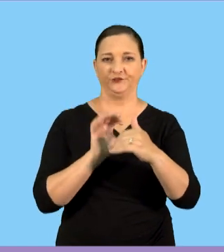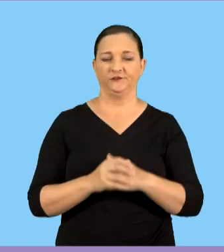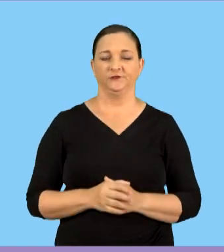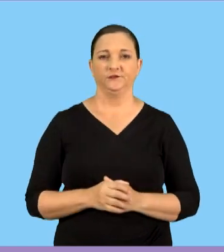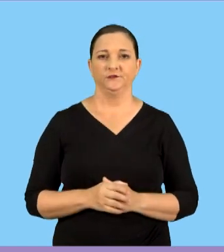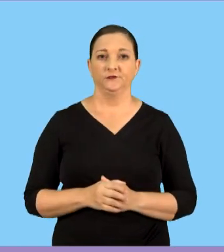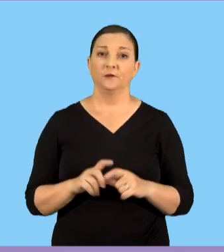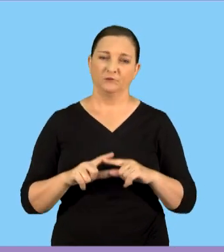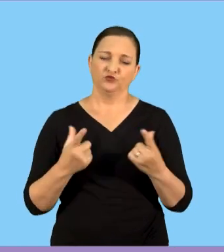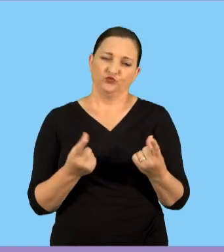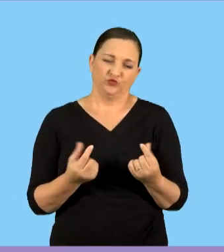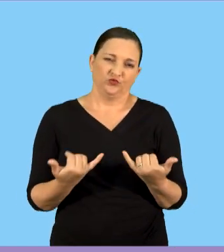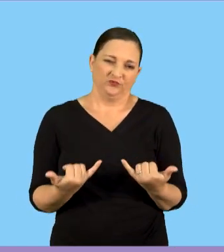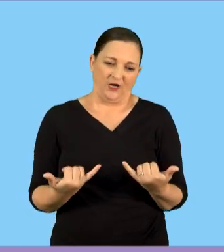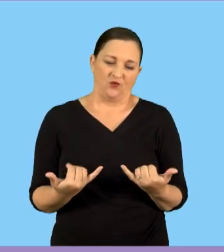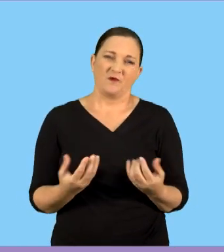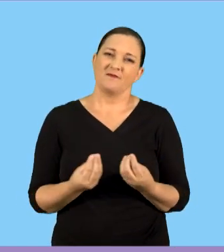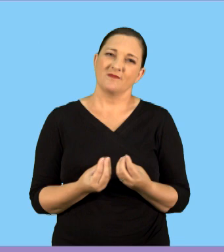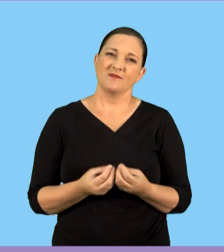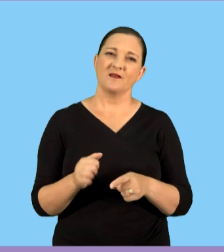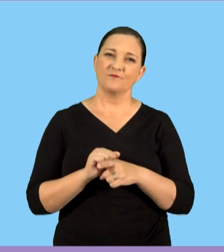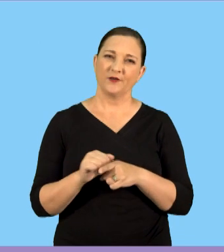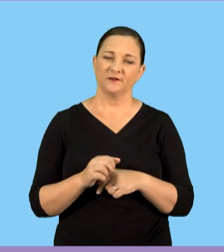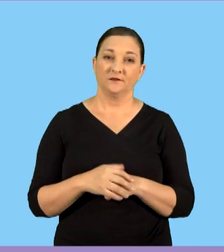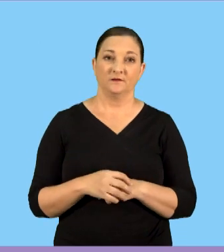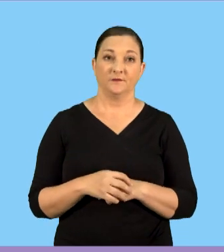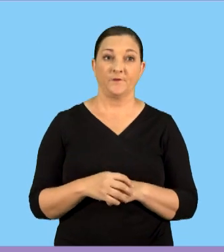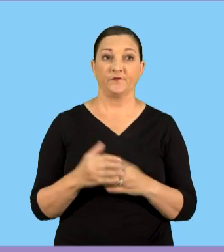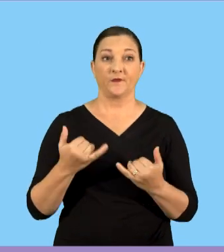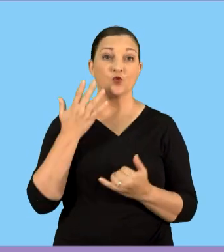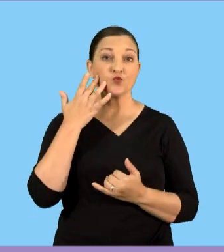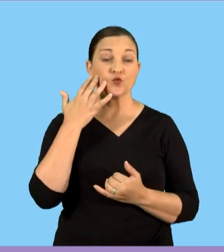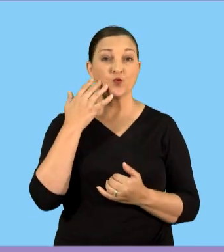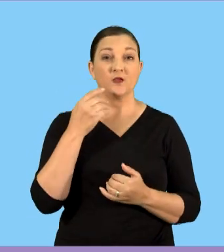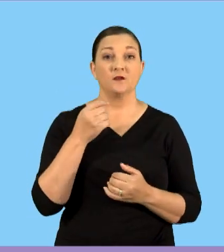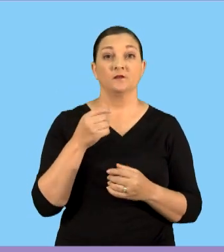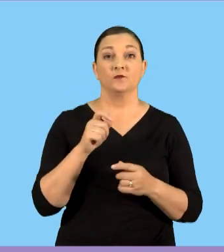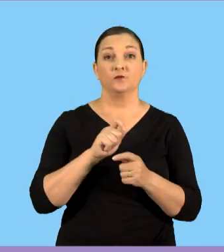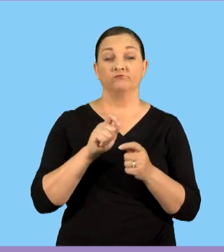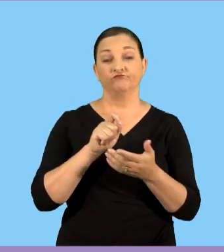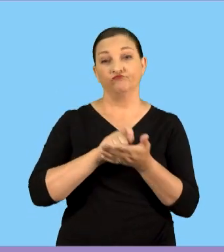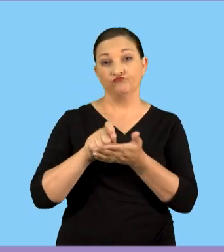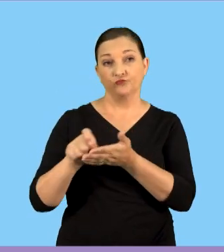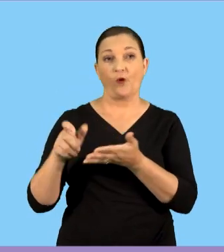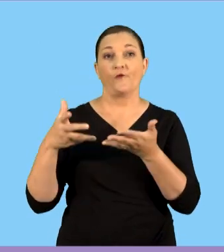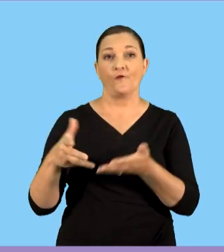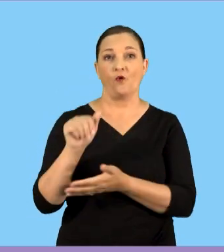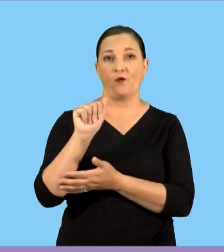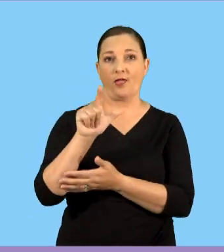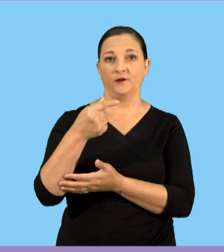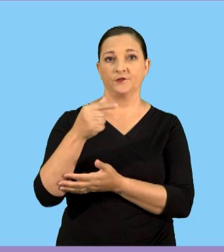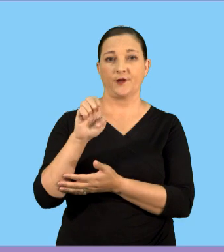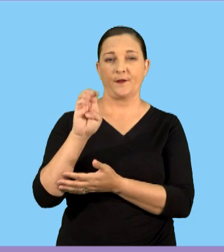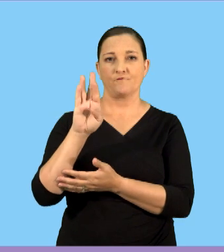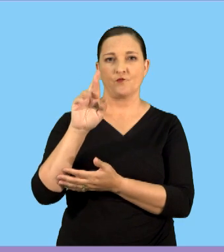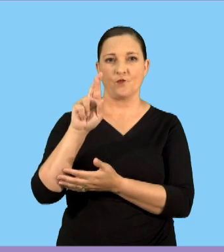All right, let's do some practice. So conventions of writing algebra. Let's look at this expression that